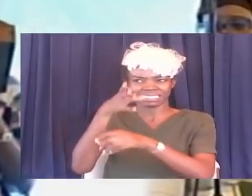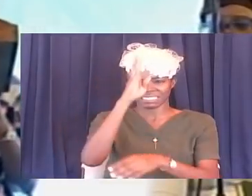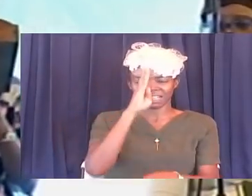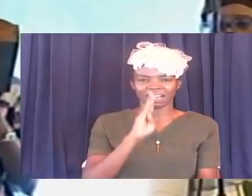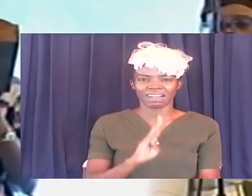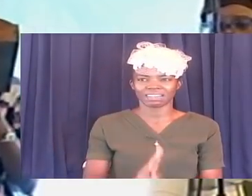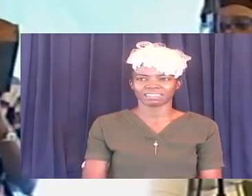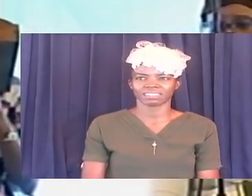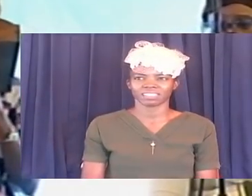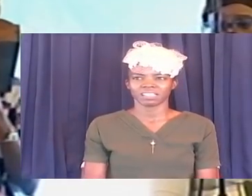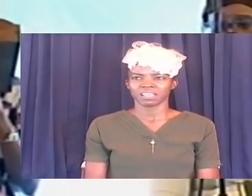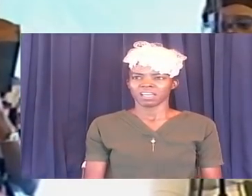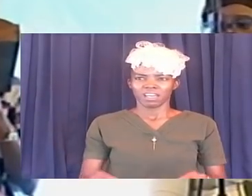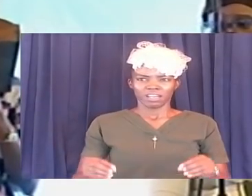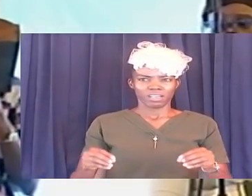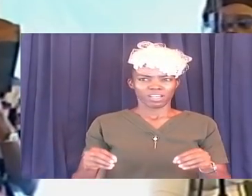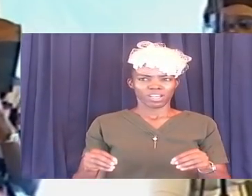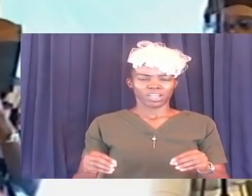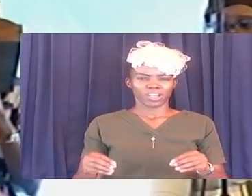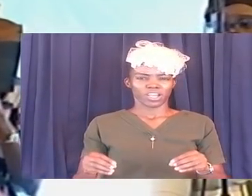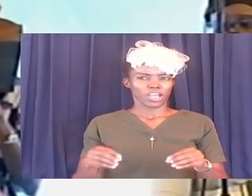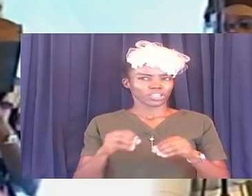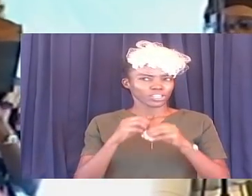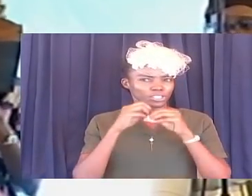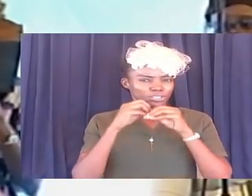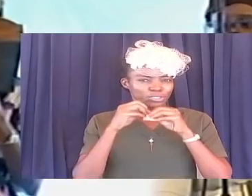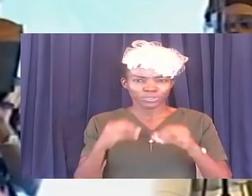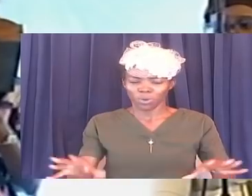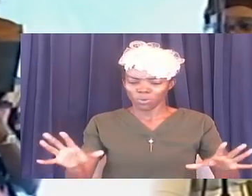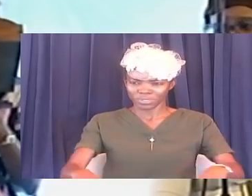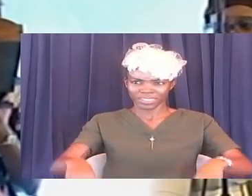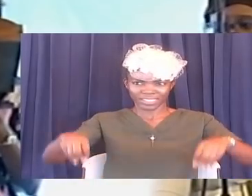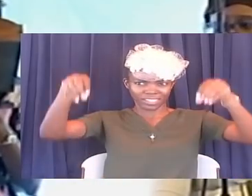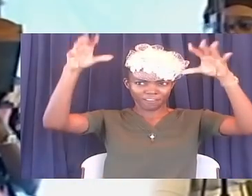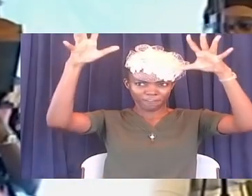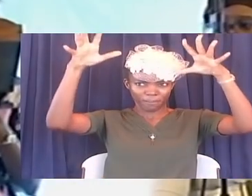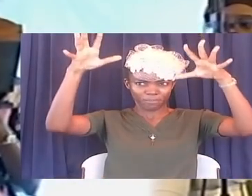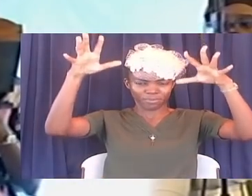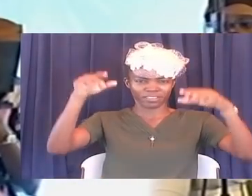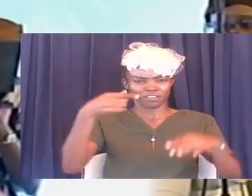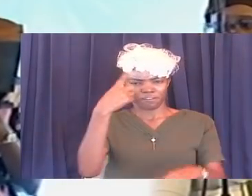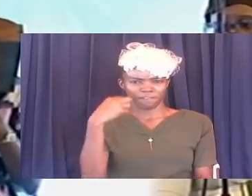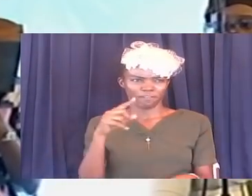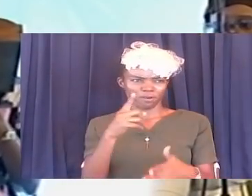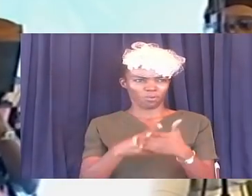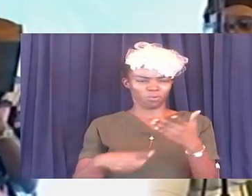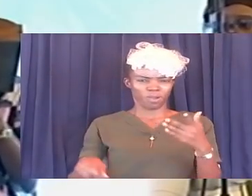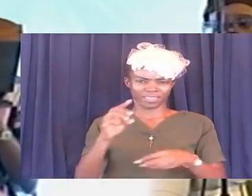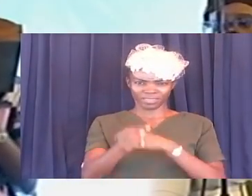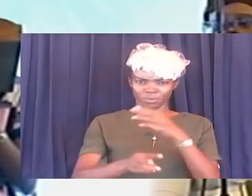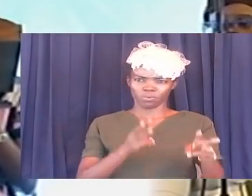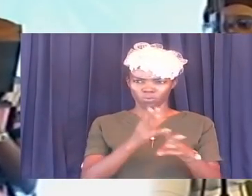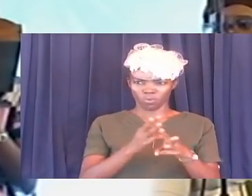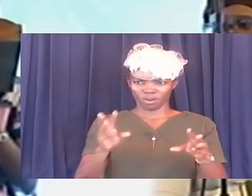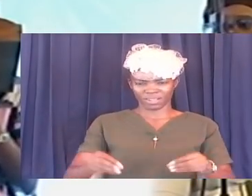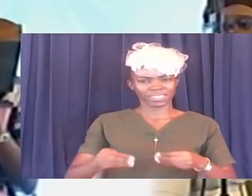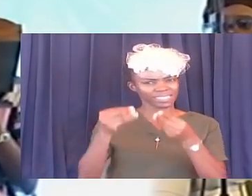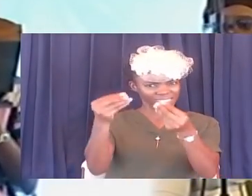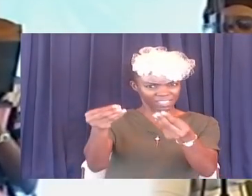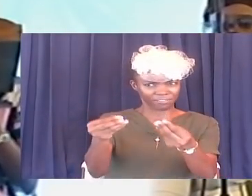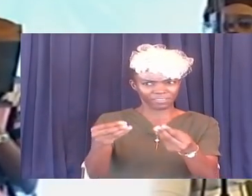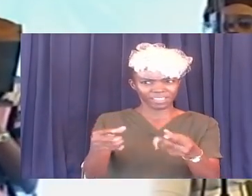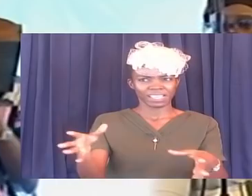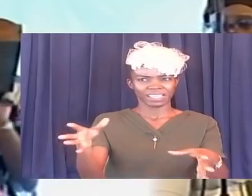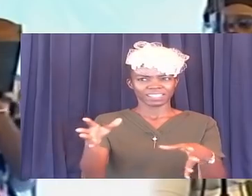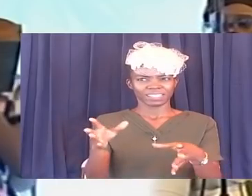your righteousness for what this world has to offer. Get back to that place of real